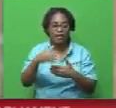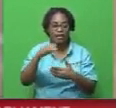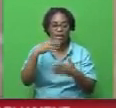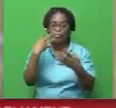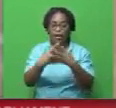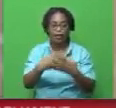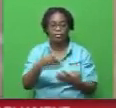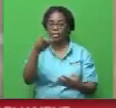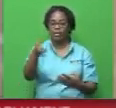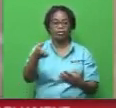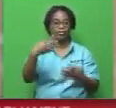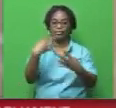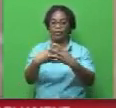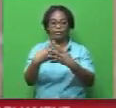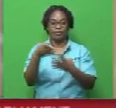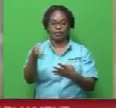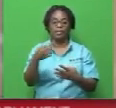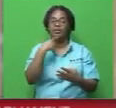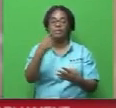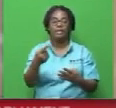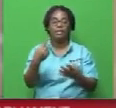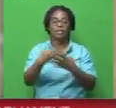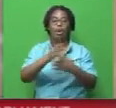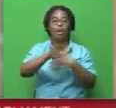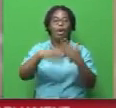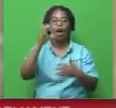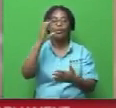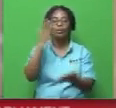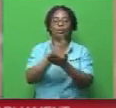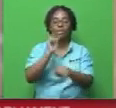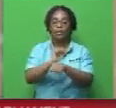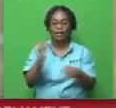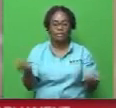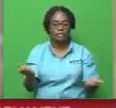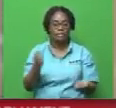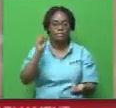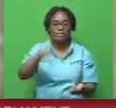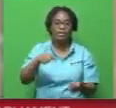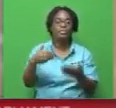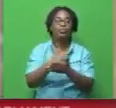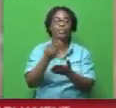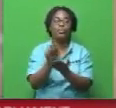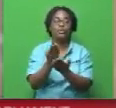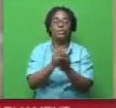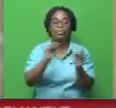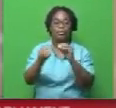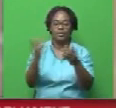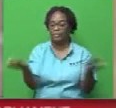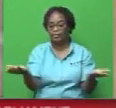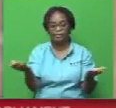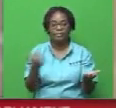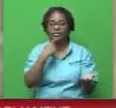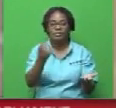not budget to fix them. Going nowhere, and going nowhere fast. when we